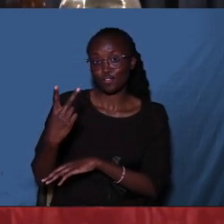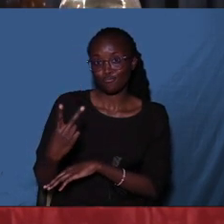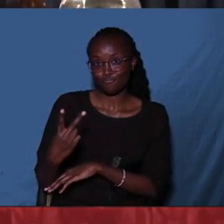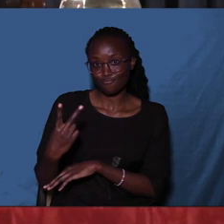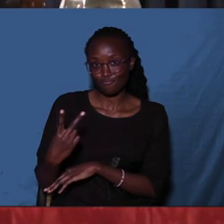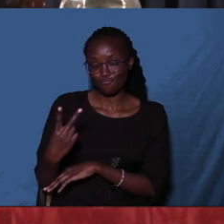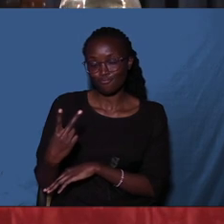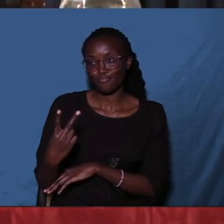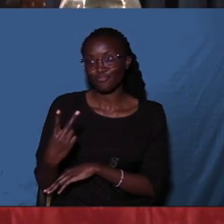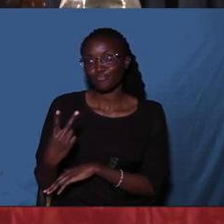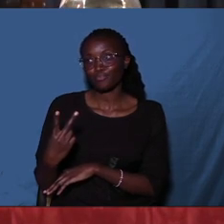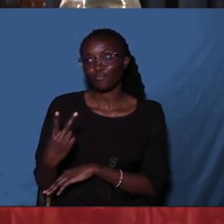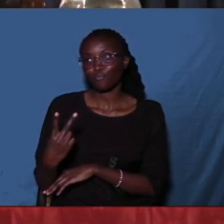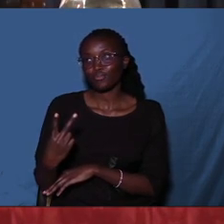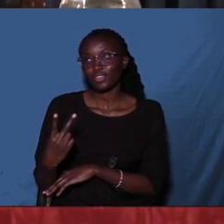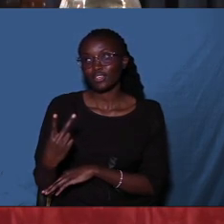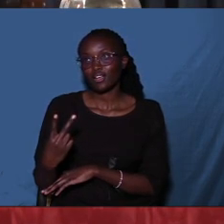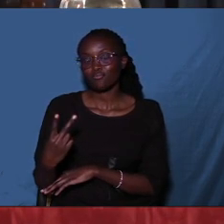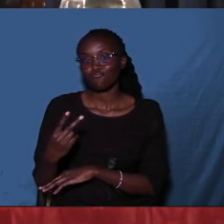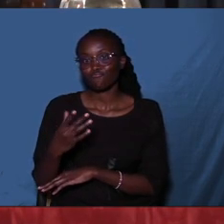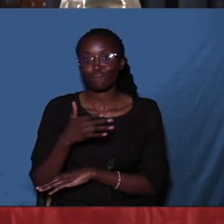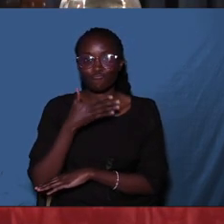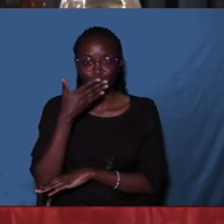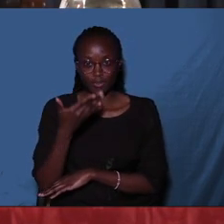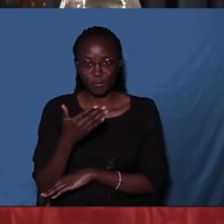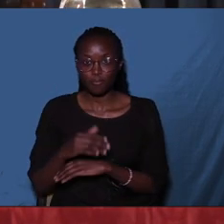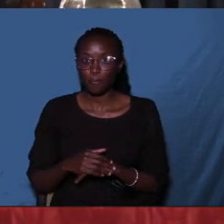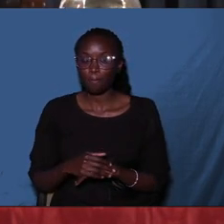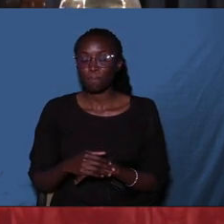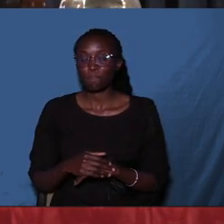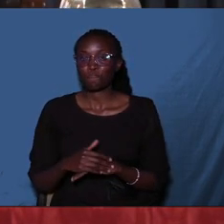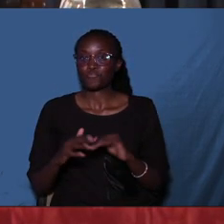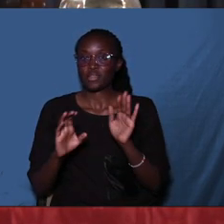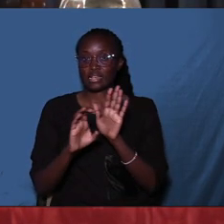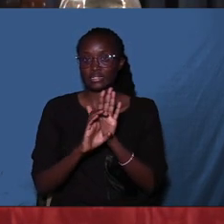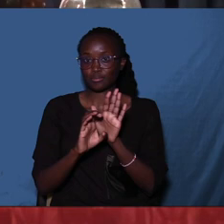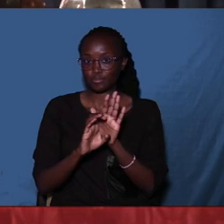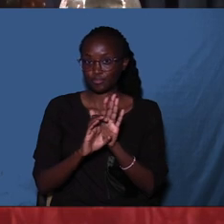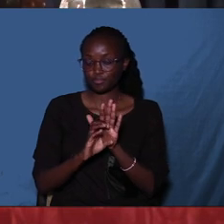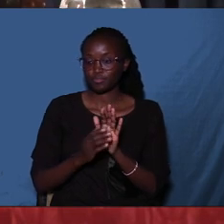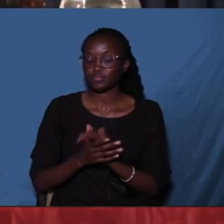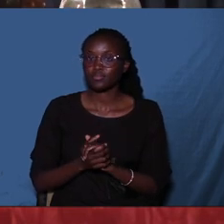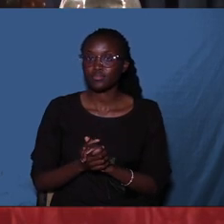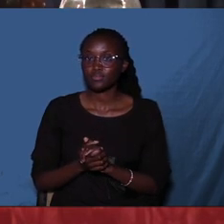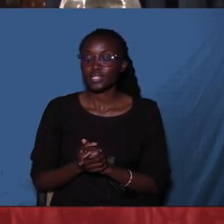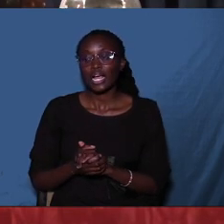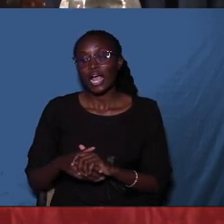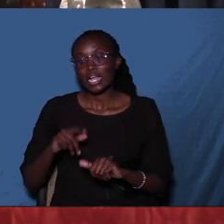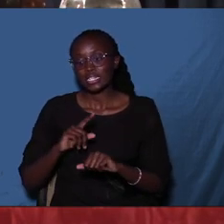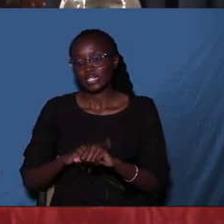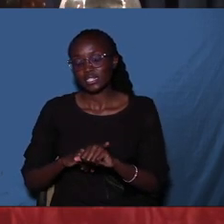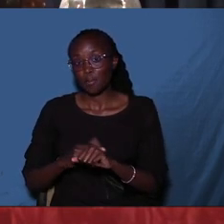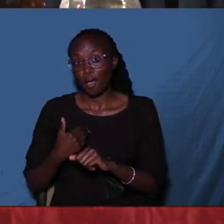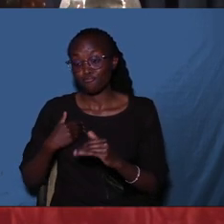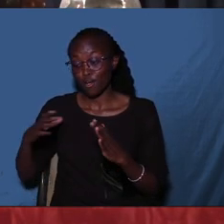You know, distinct allegation. When they say he is born again, when you take this person onto this other side,